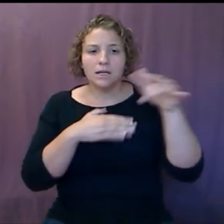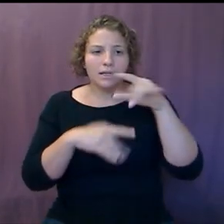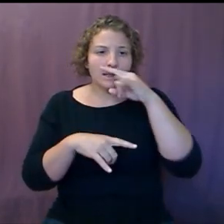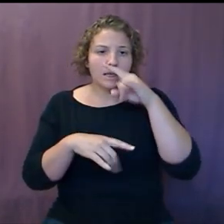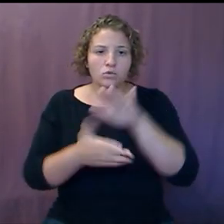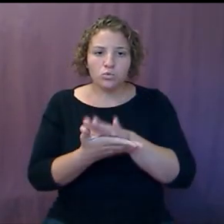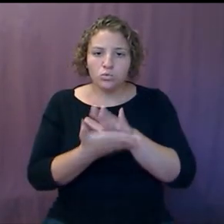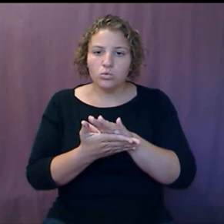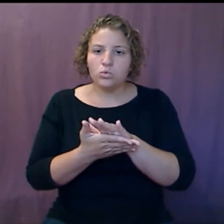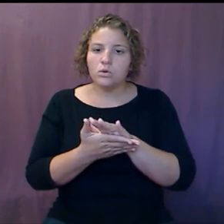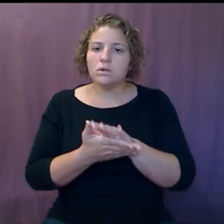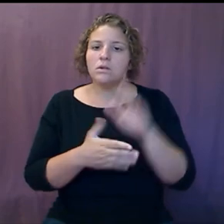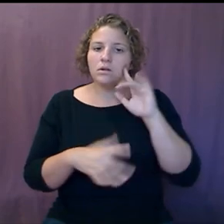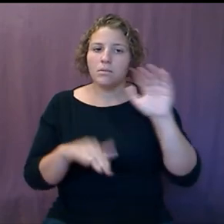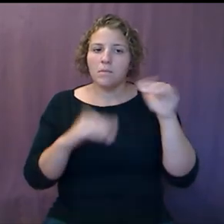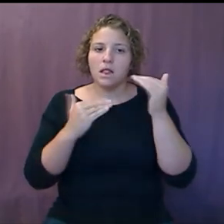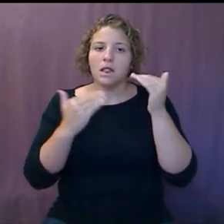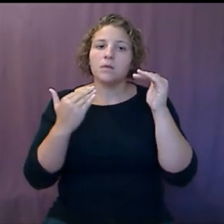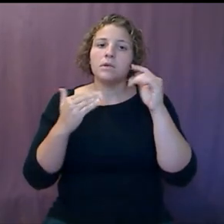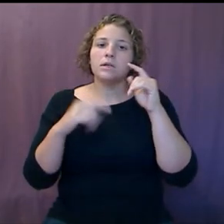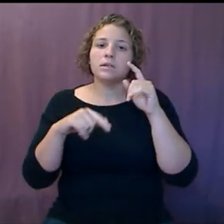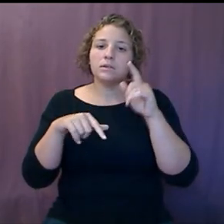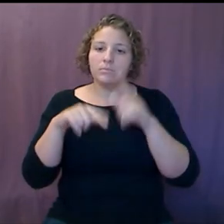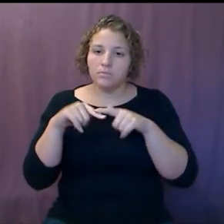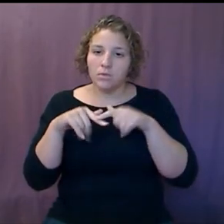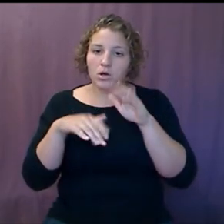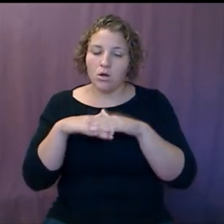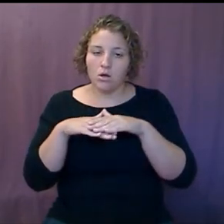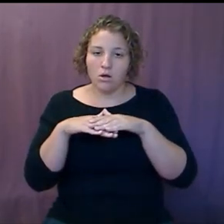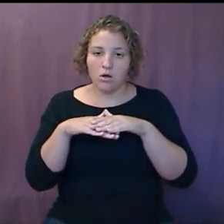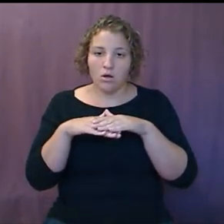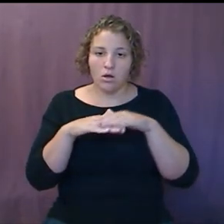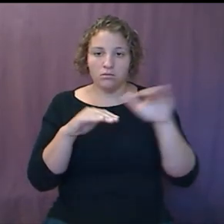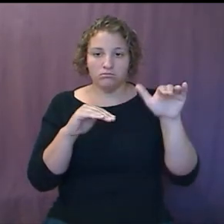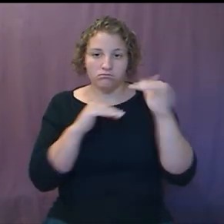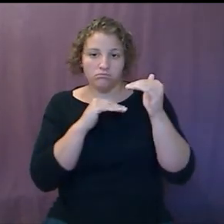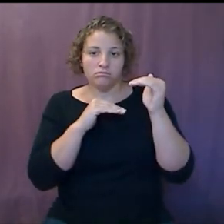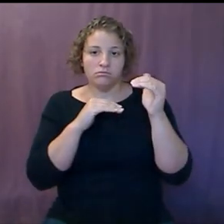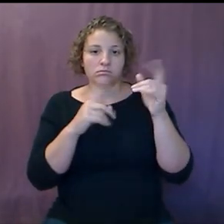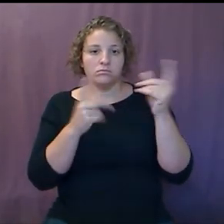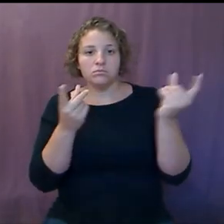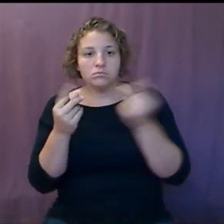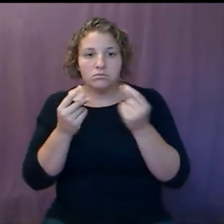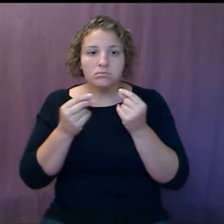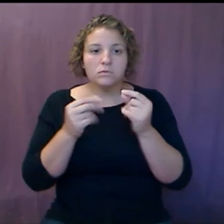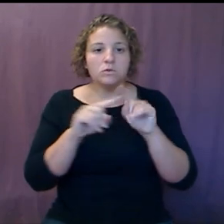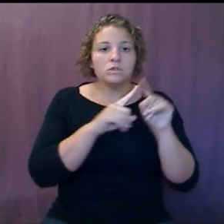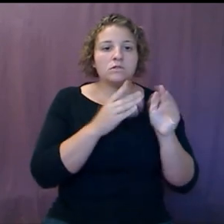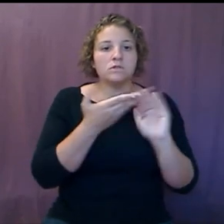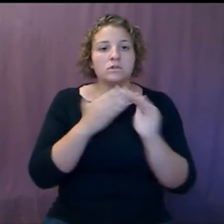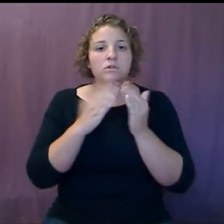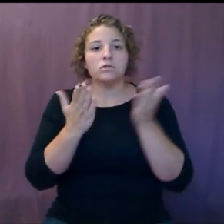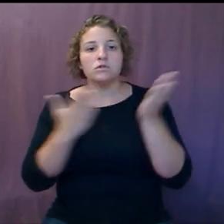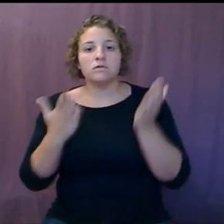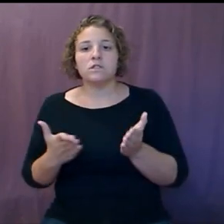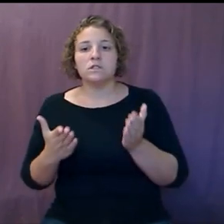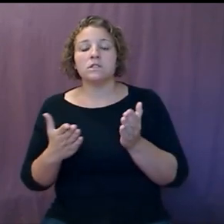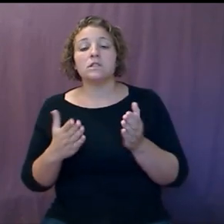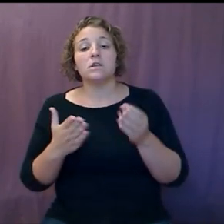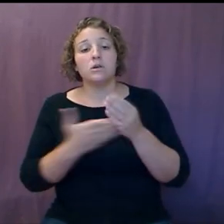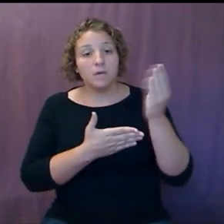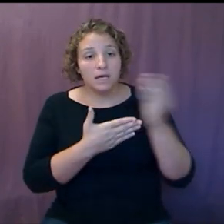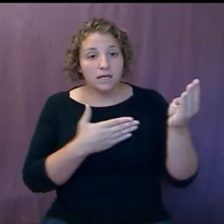be so we've already seen that in China there's a system that is already restricting your access to services or marketing and other things are